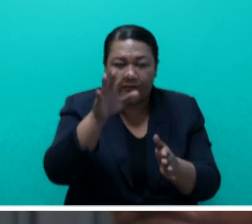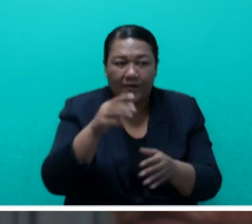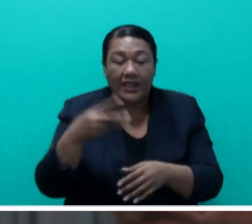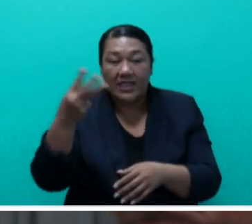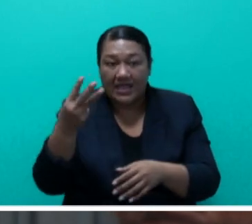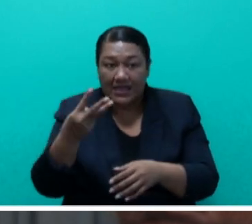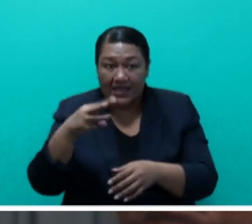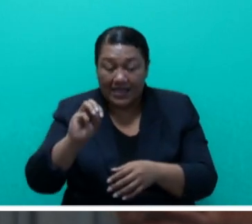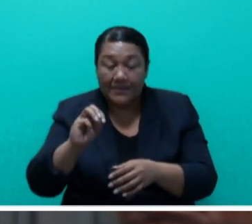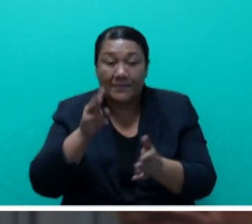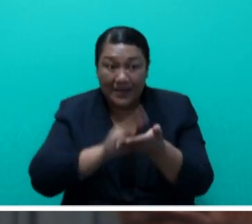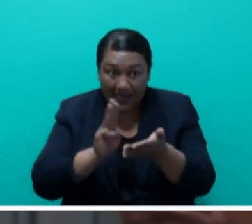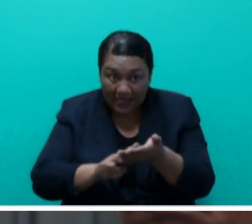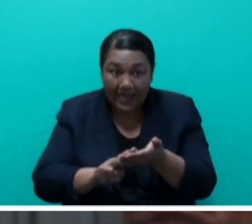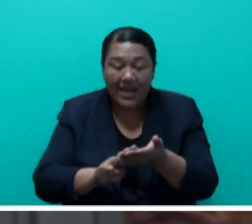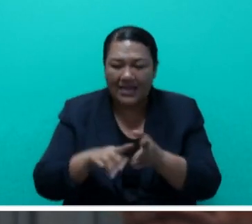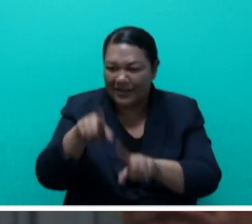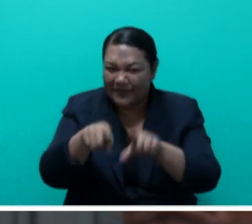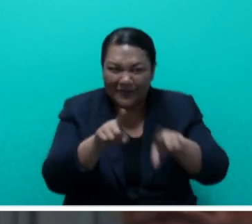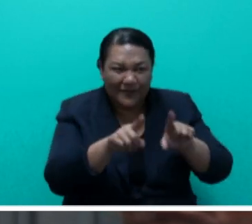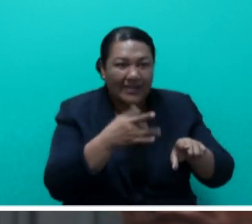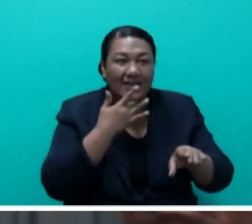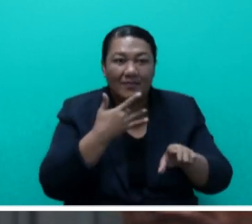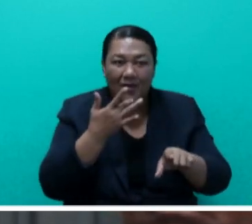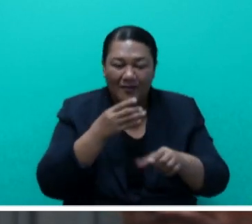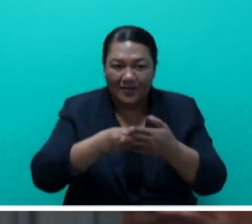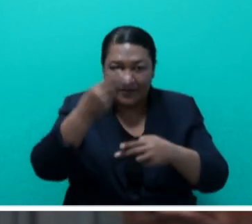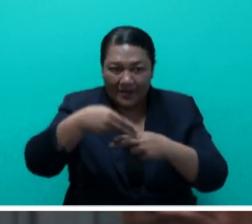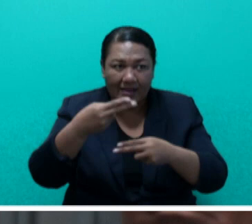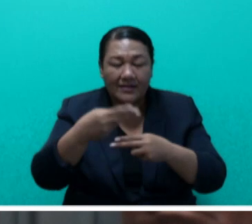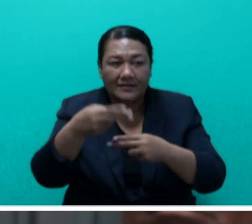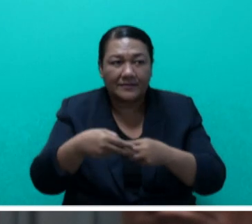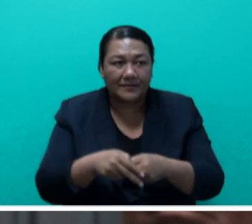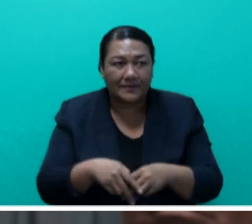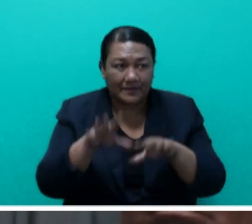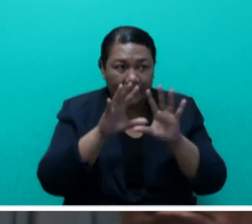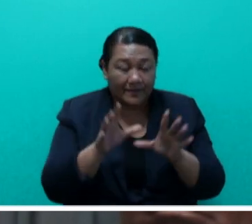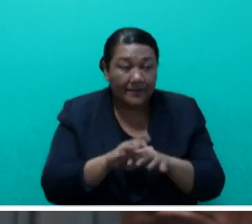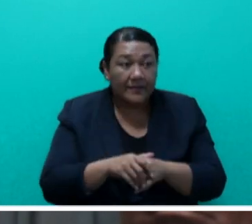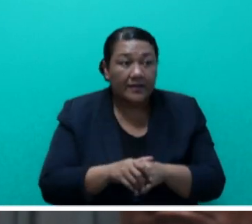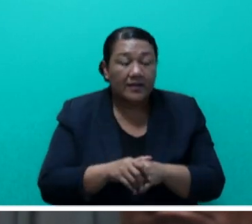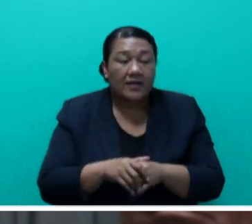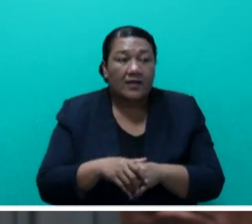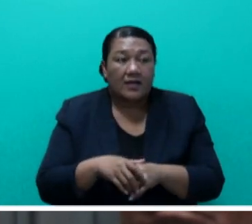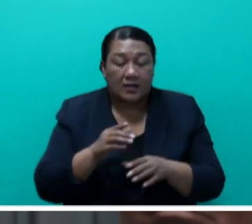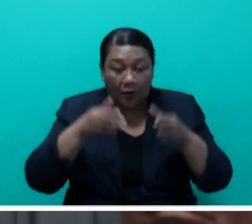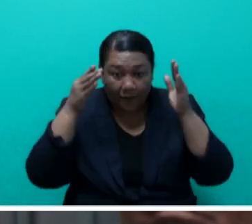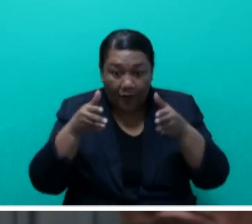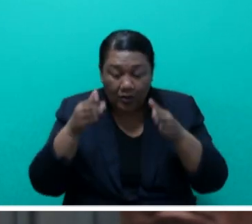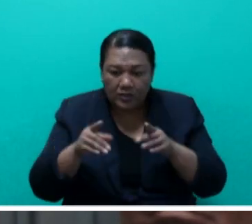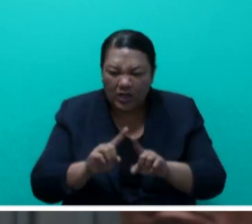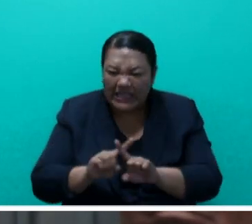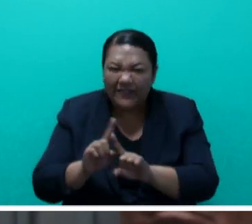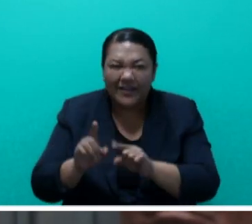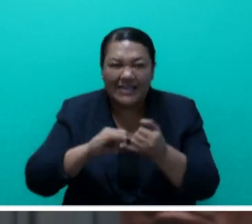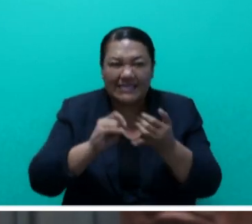initiative. The research division of the ministry has been undertaking such specific research studies focusing on species